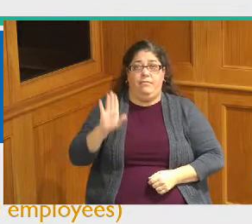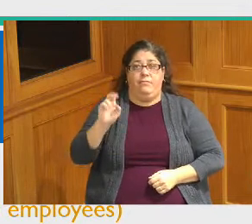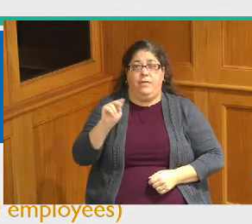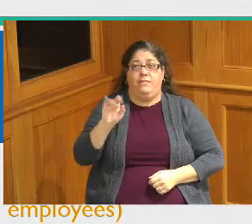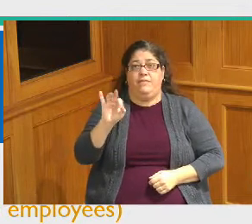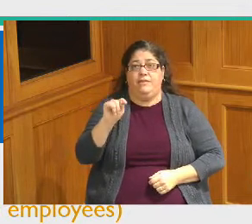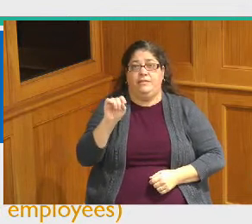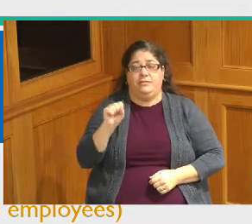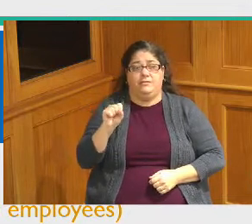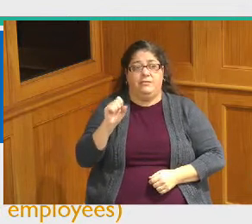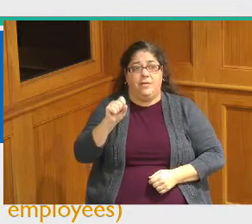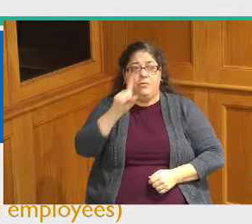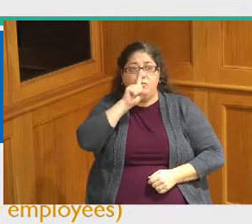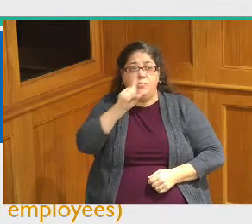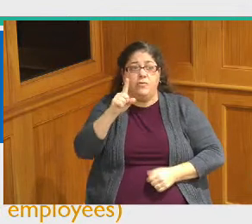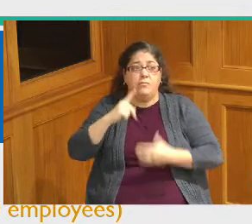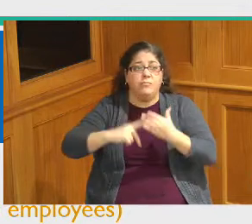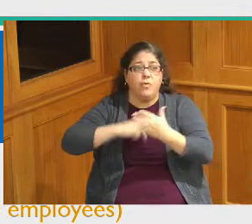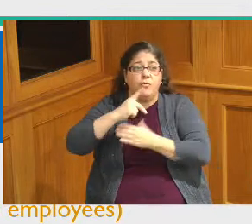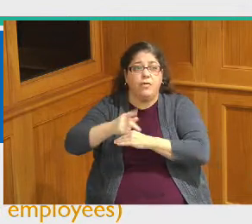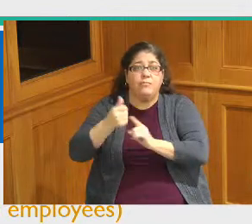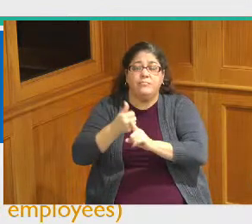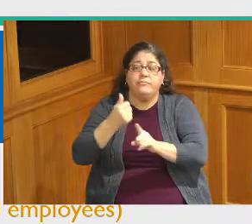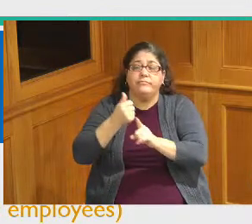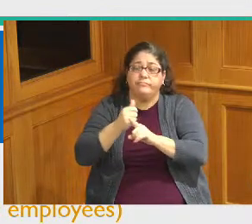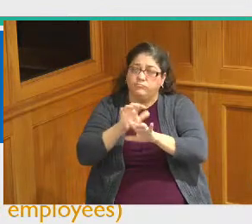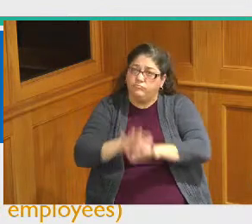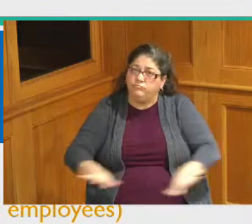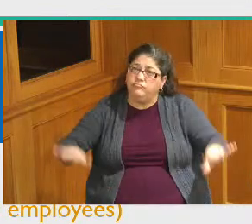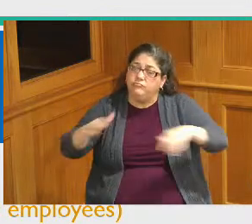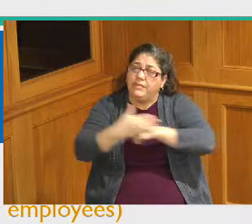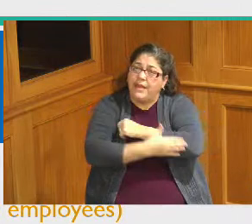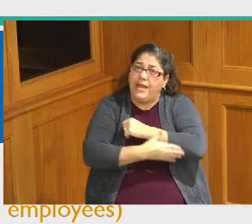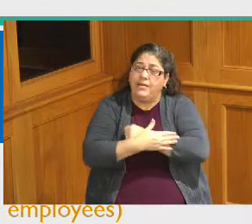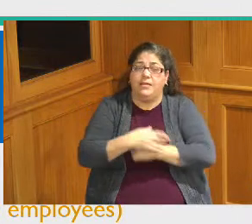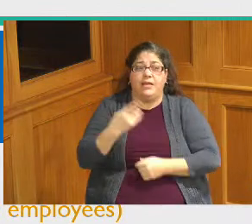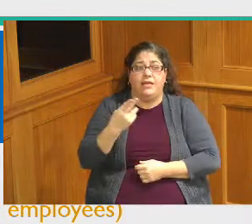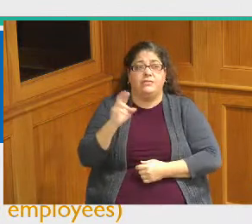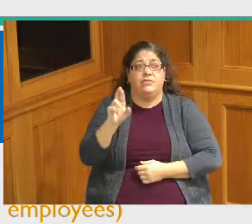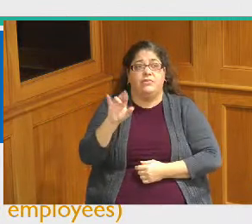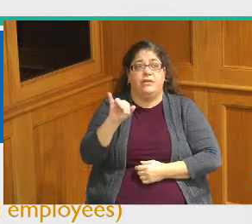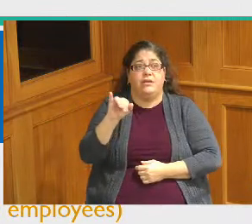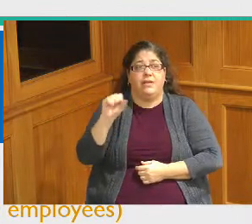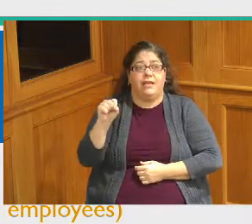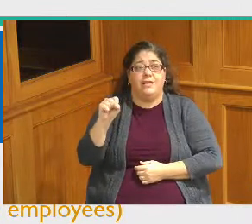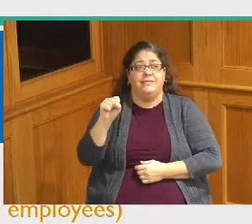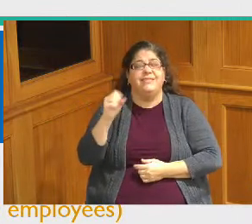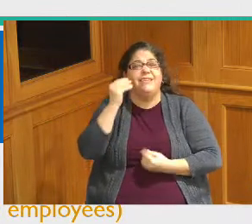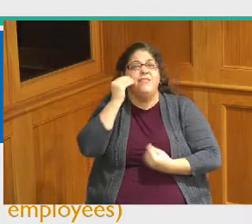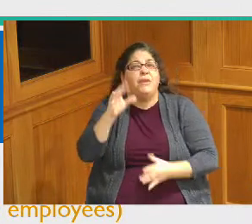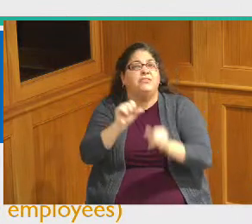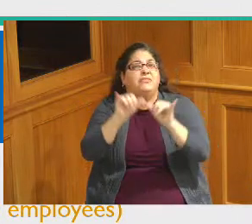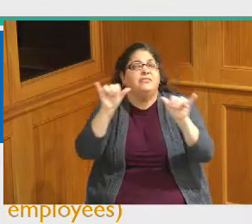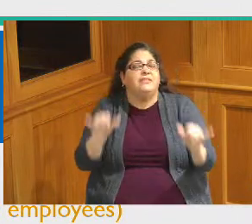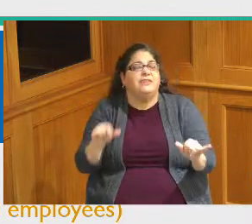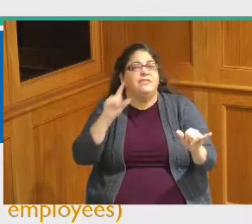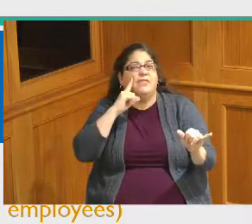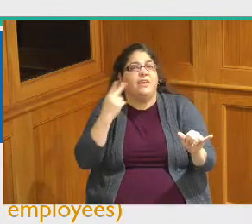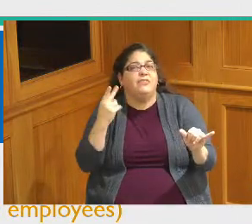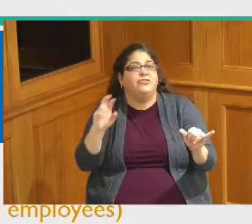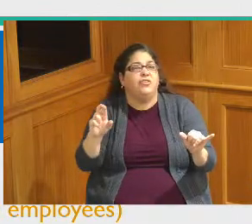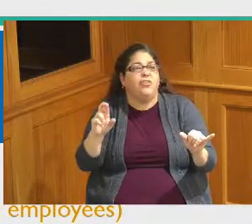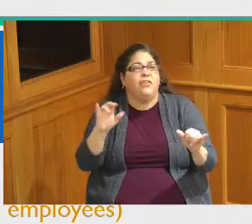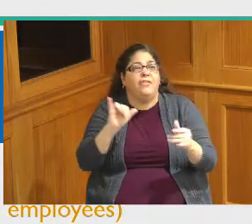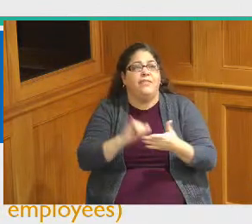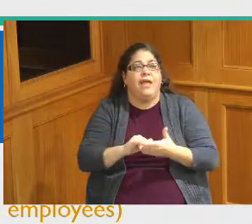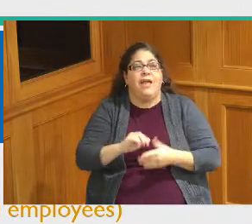entire benefit insurance program for the county. The HRIS, Human Resource Information System, that's our